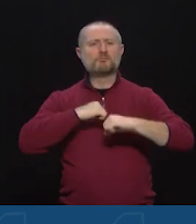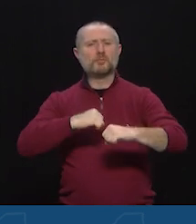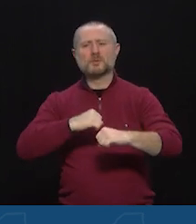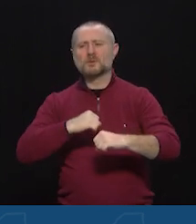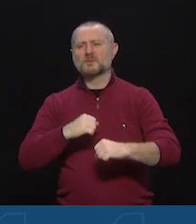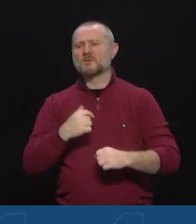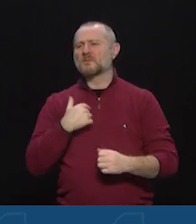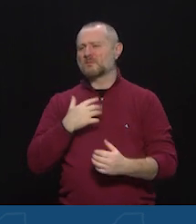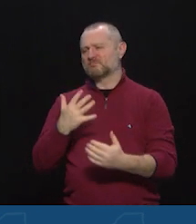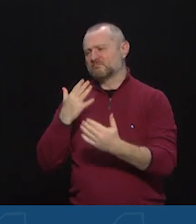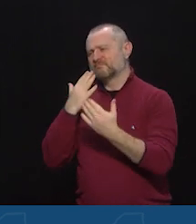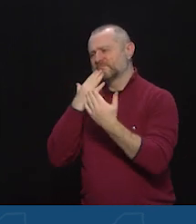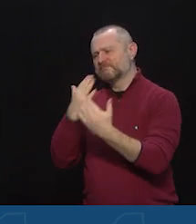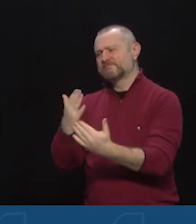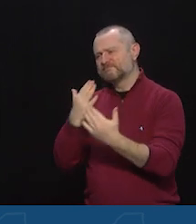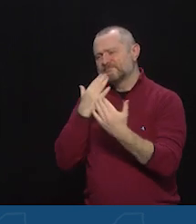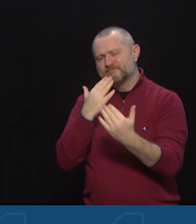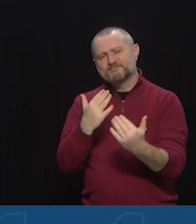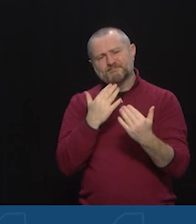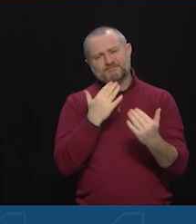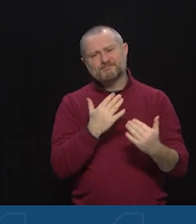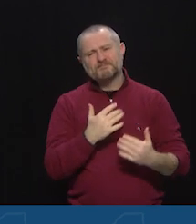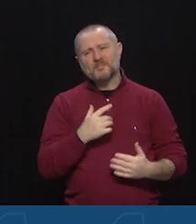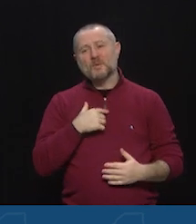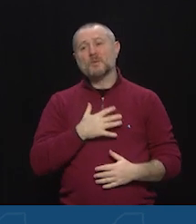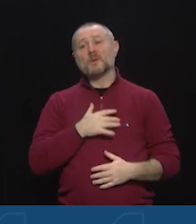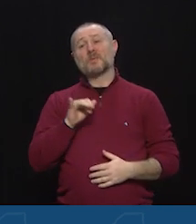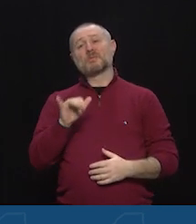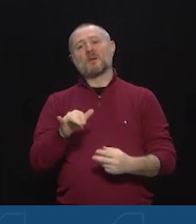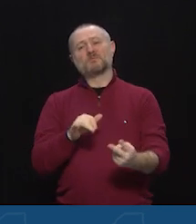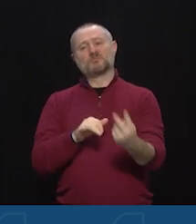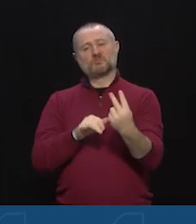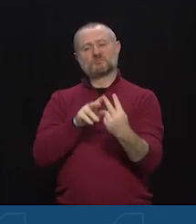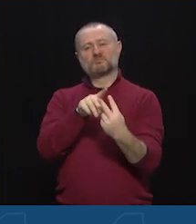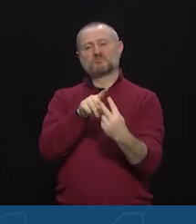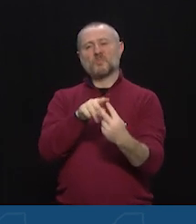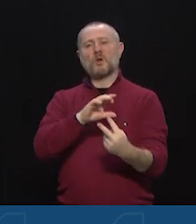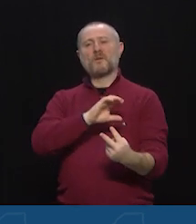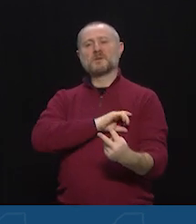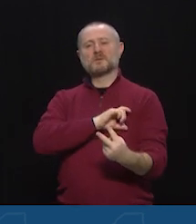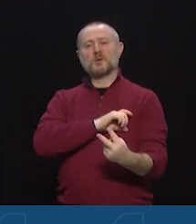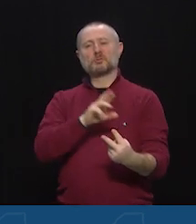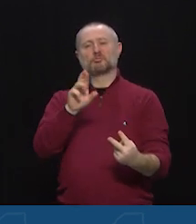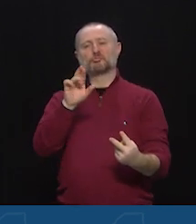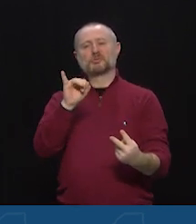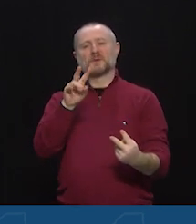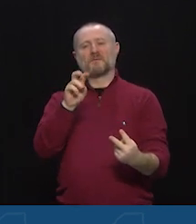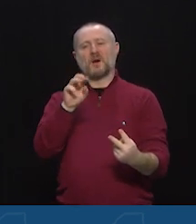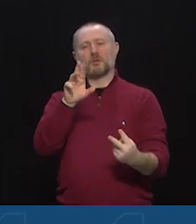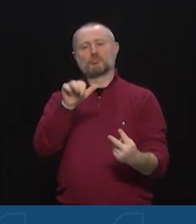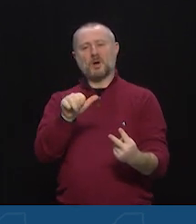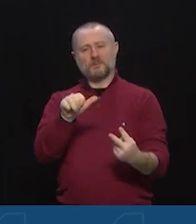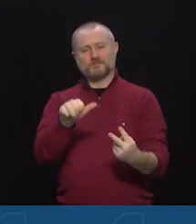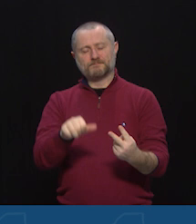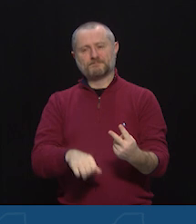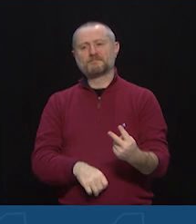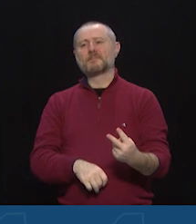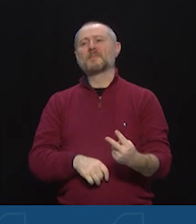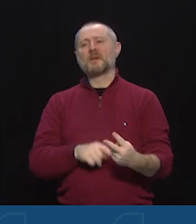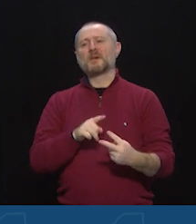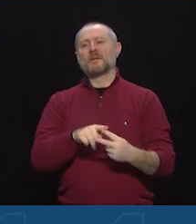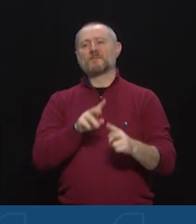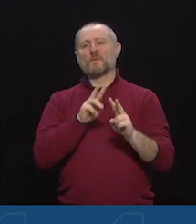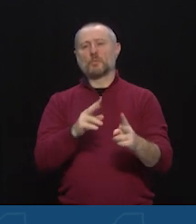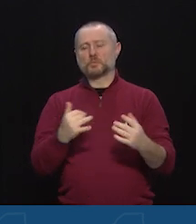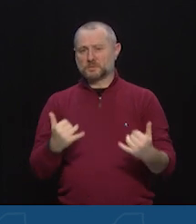grateful, and our hearts go out to the families of Officer Rivera, who we had his final call today, as well as